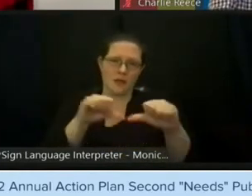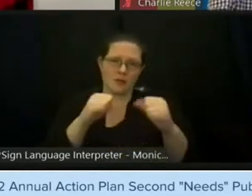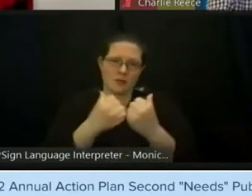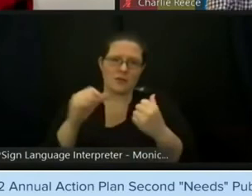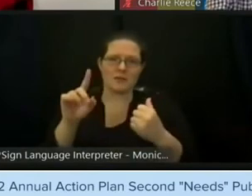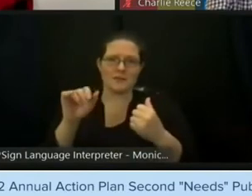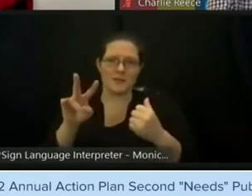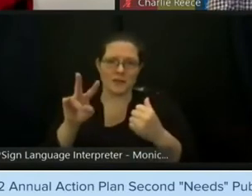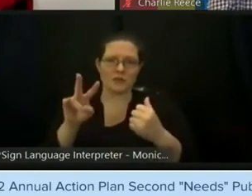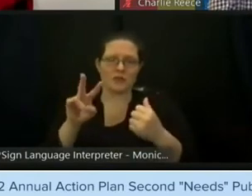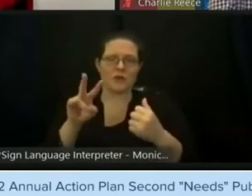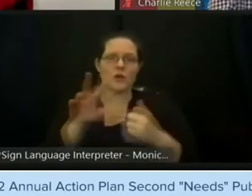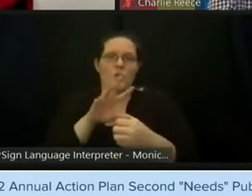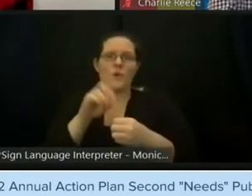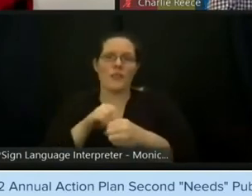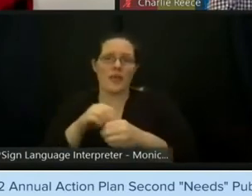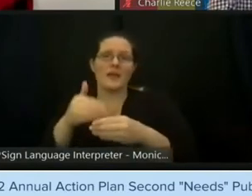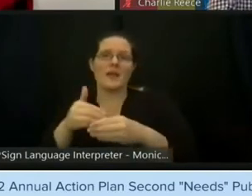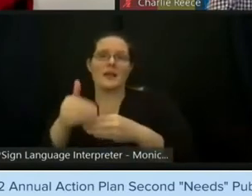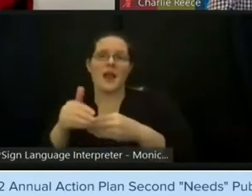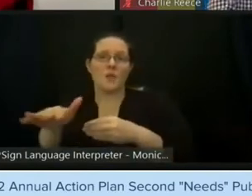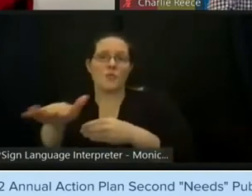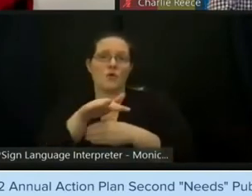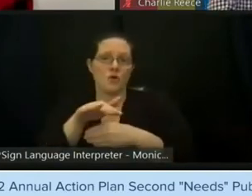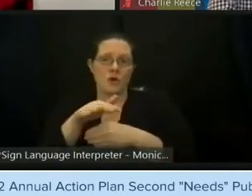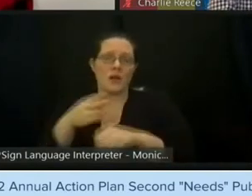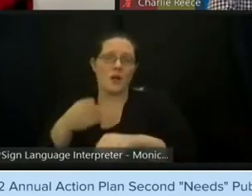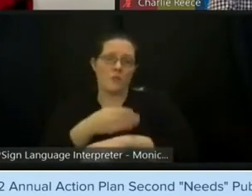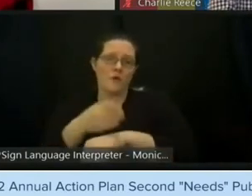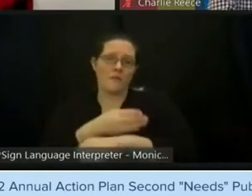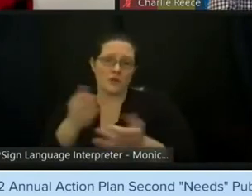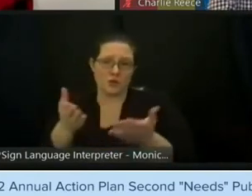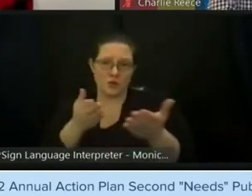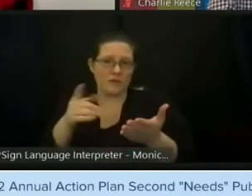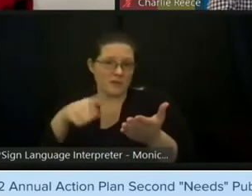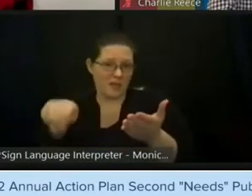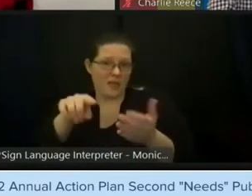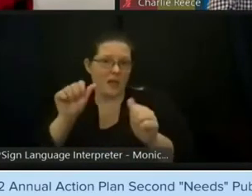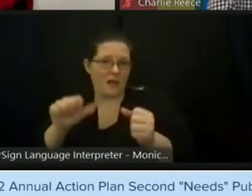division of our neighborhood improvement services, and if there are